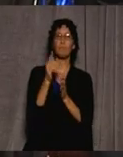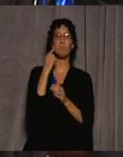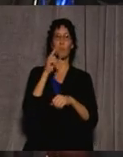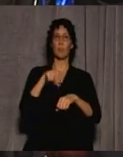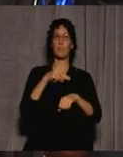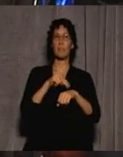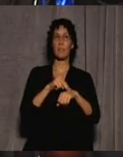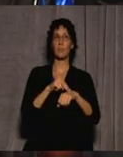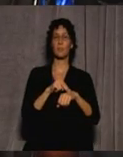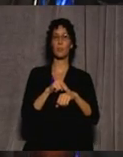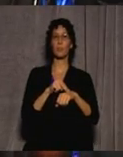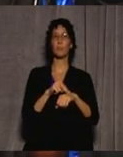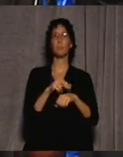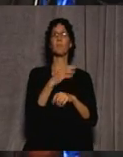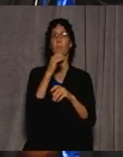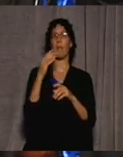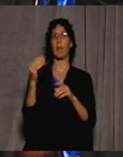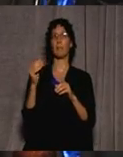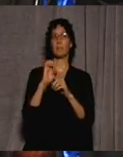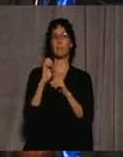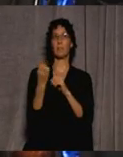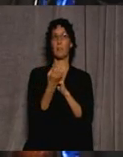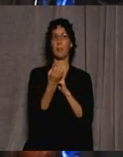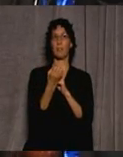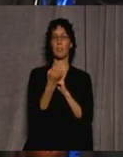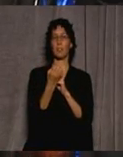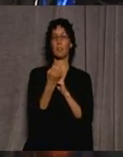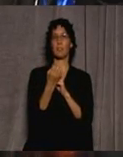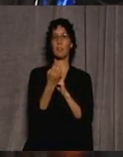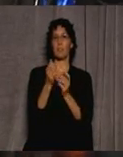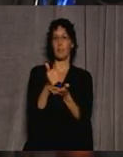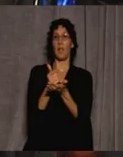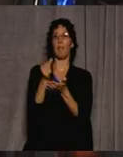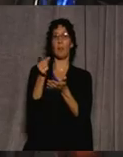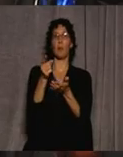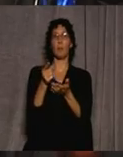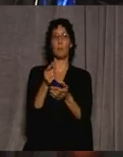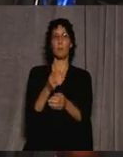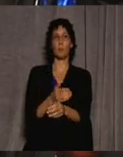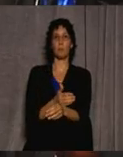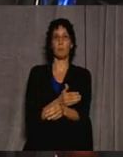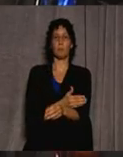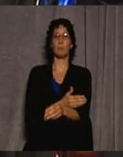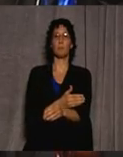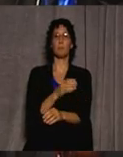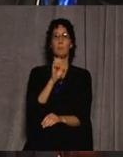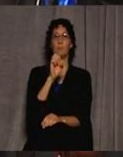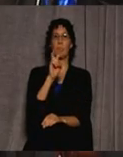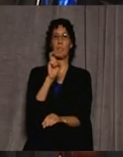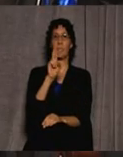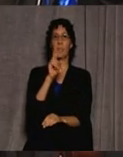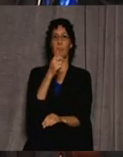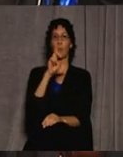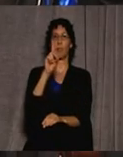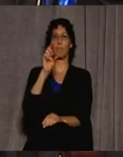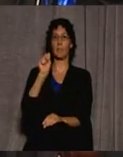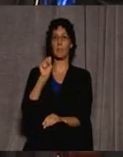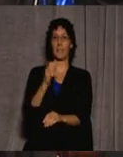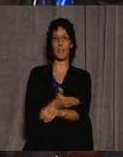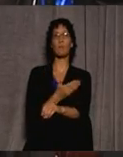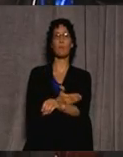quality, and ecology have led you to make the Everglades restoration an ongoing